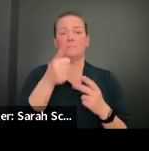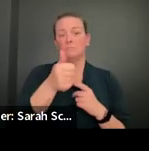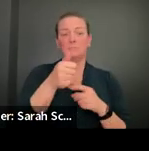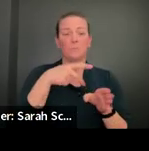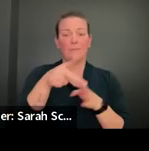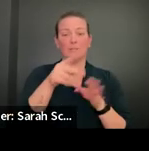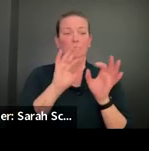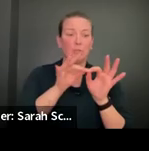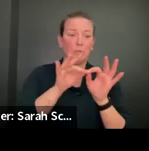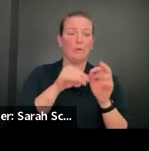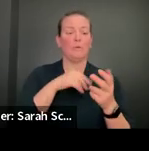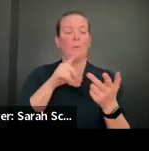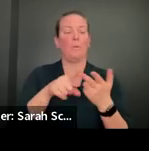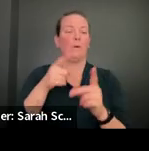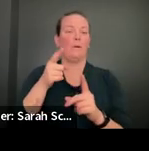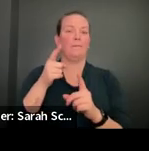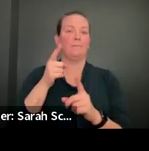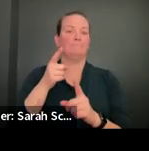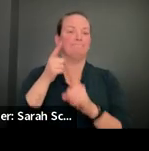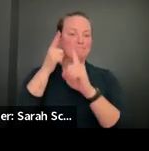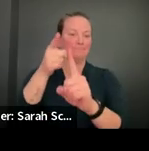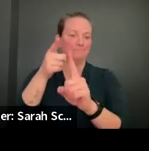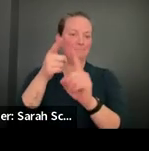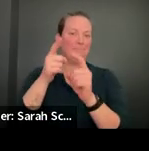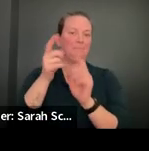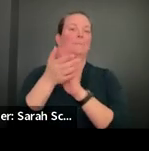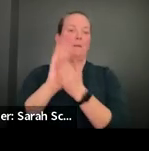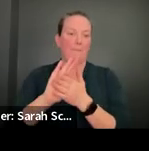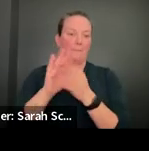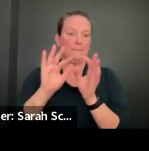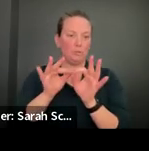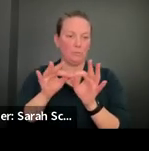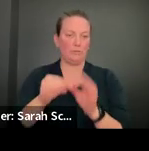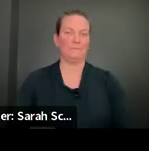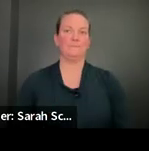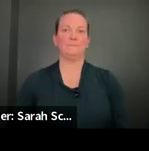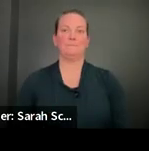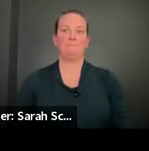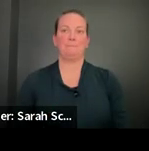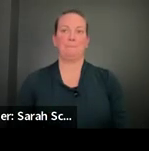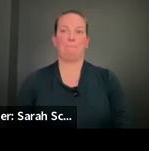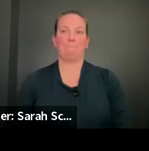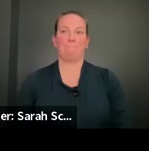or whether you are aiming to have a career in interpreting. And certainly,